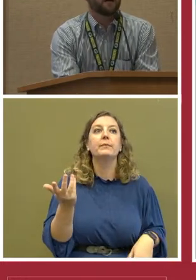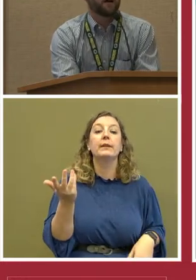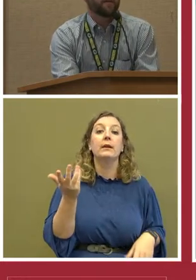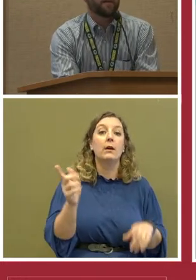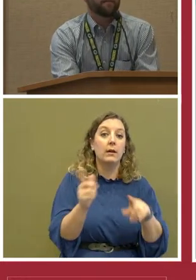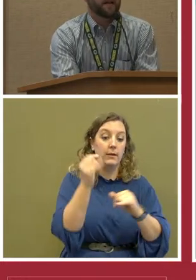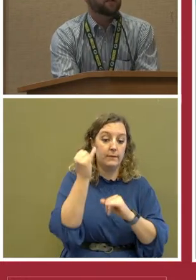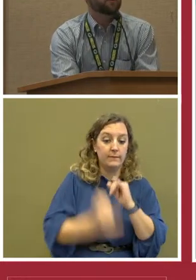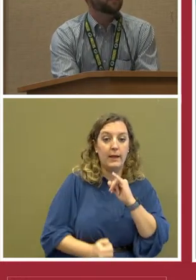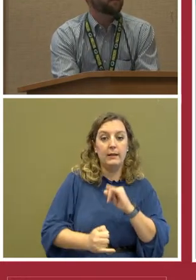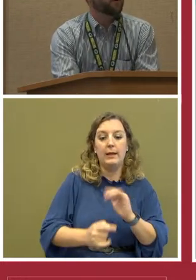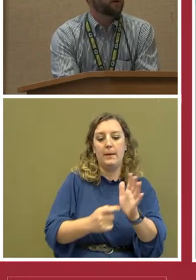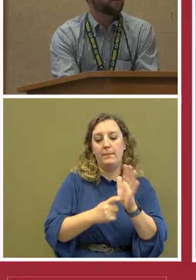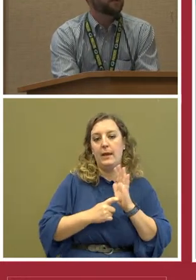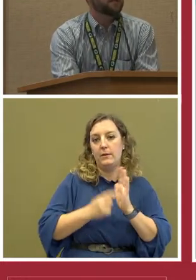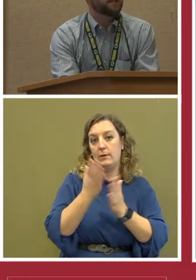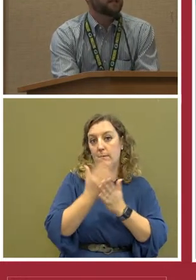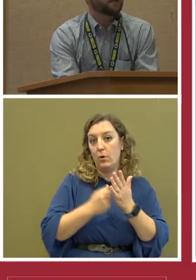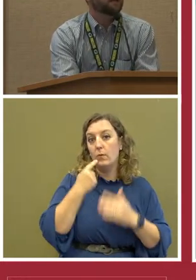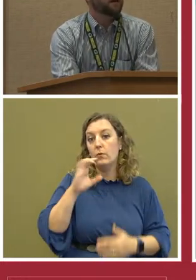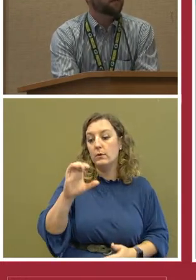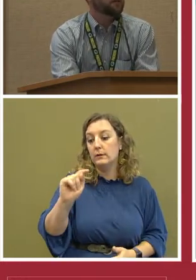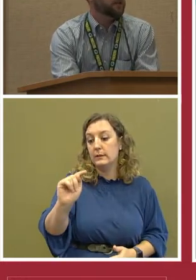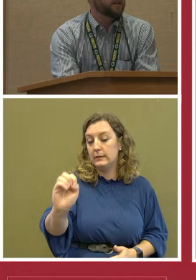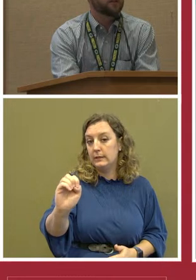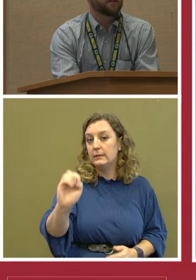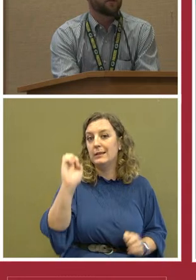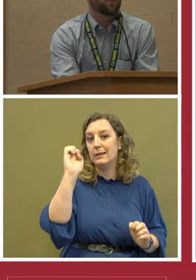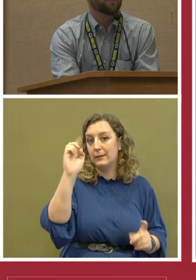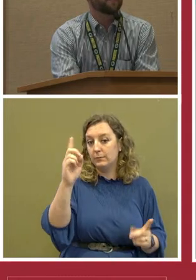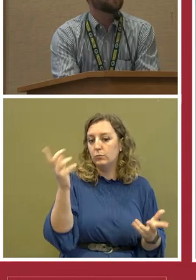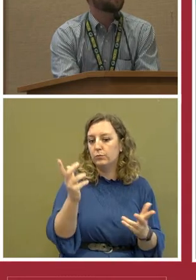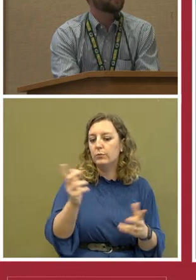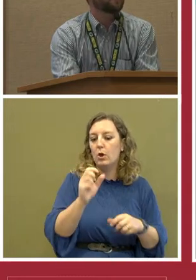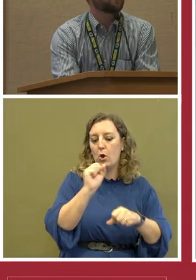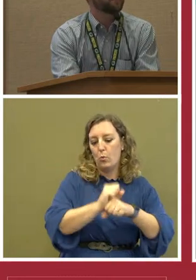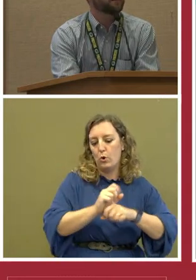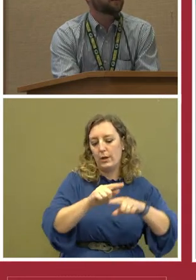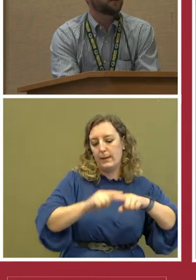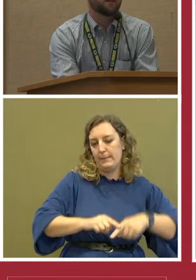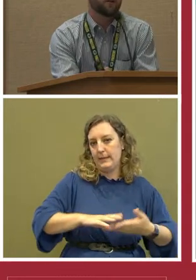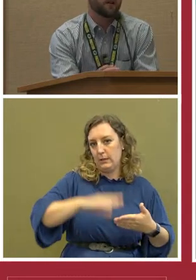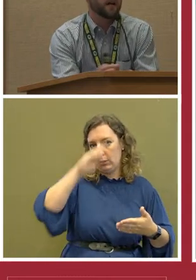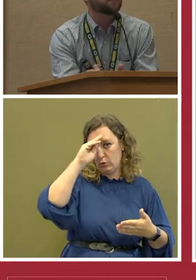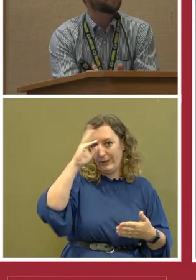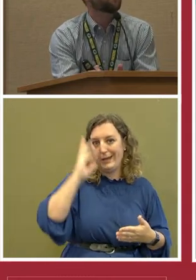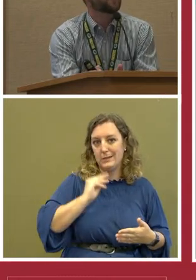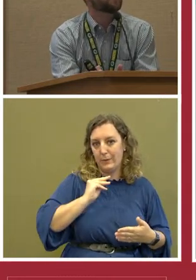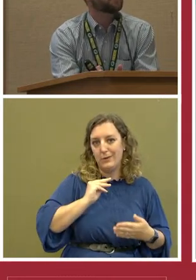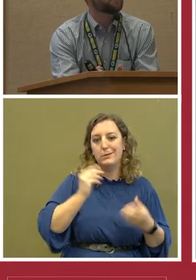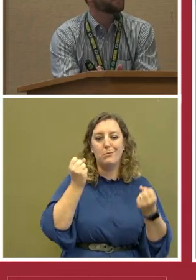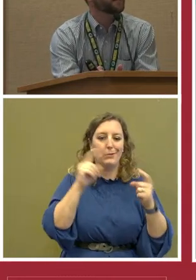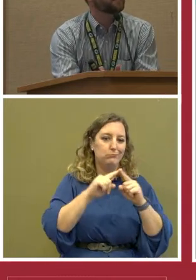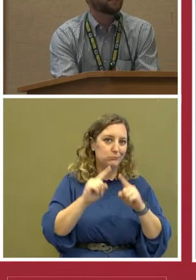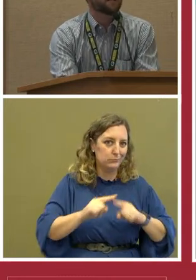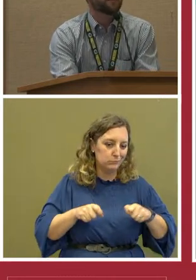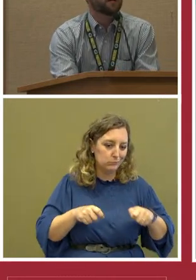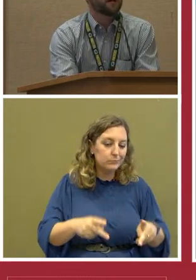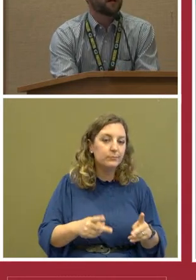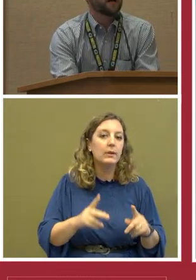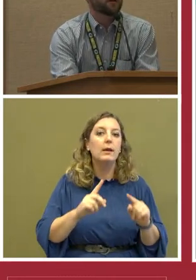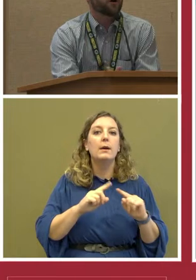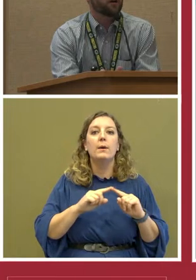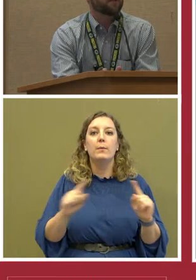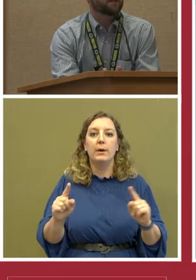finally, a mandatory component of CTE education is a work-based learning experience. And there are lots of different ways to do that.